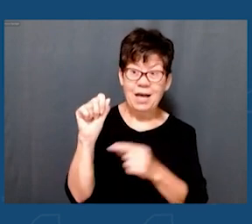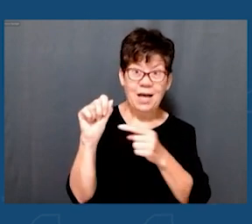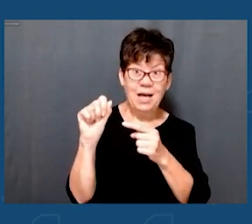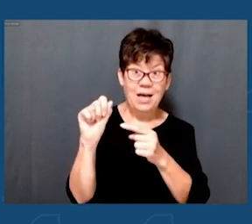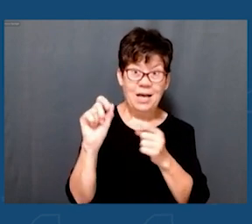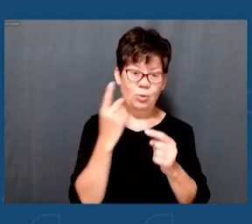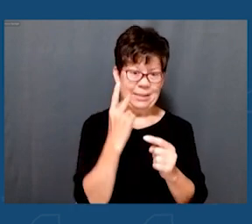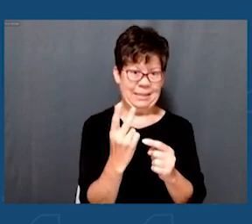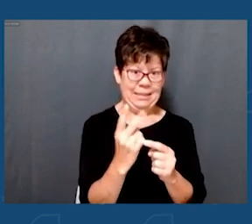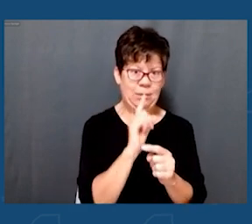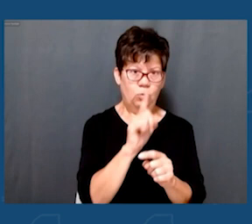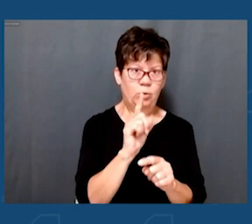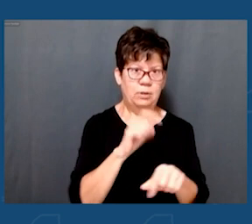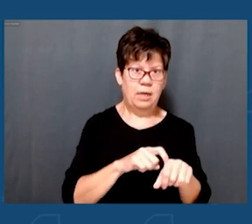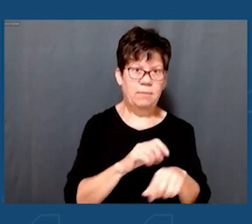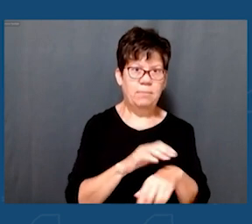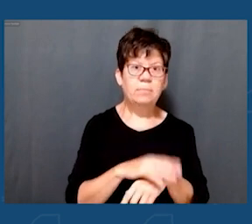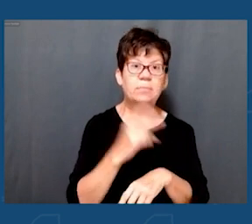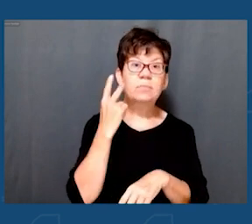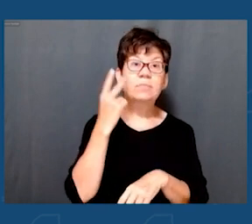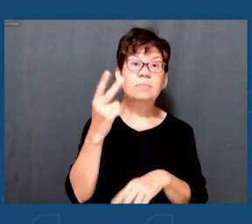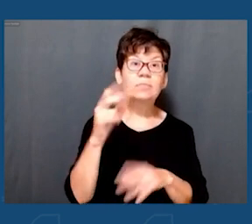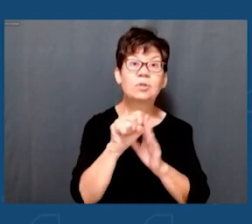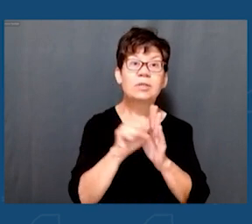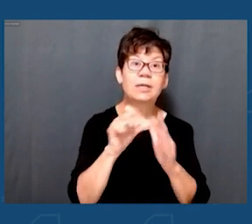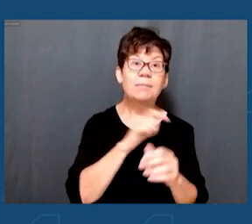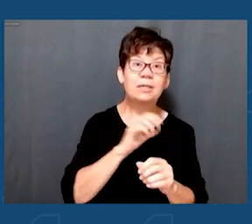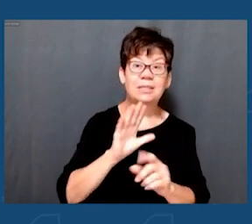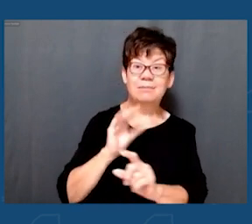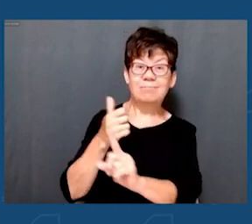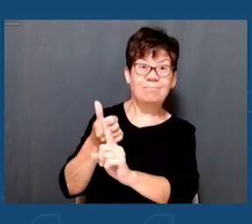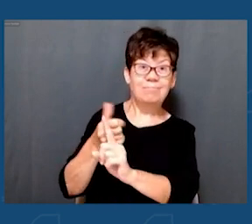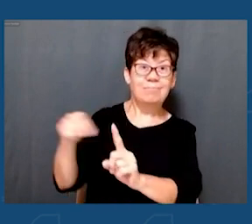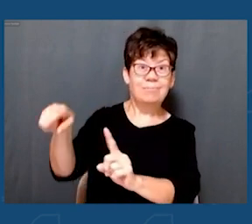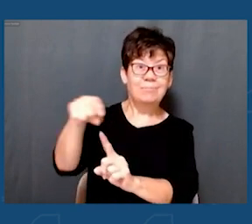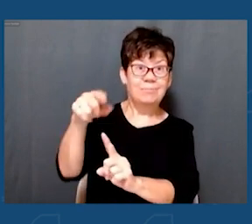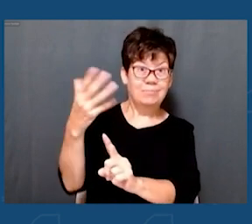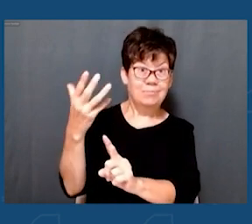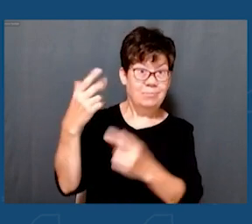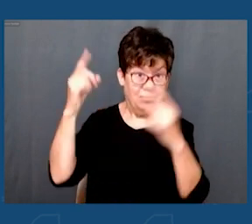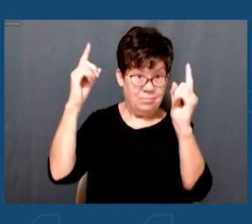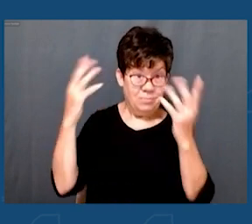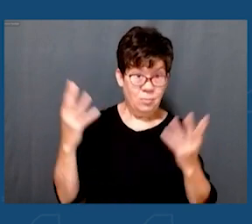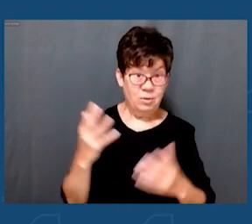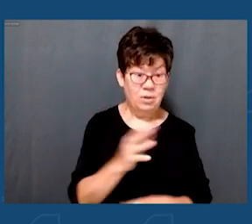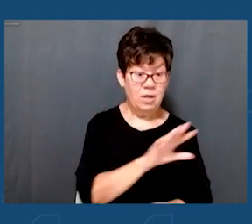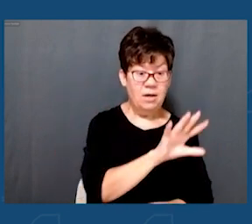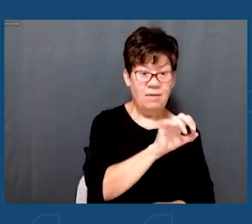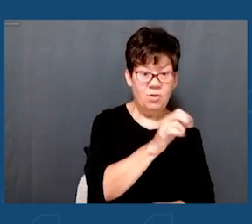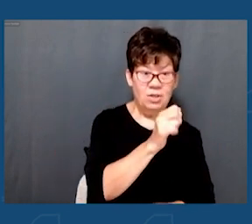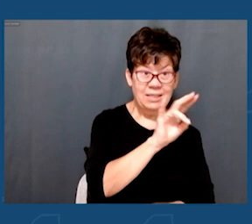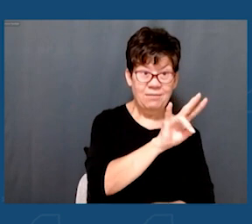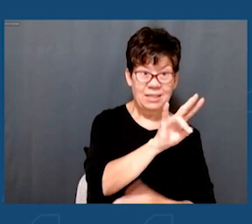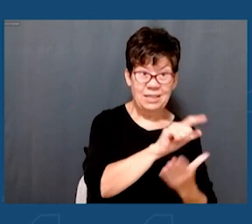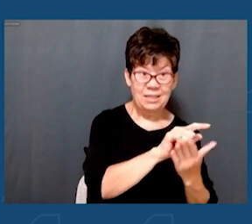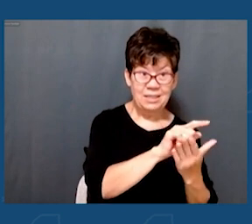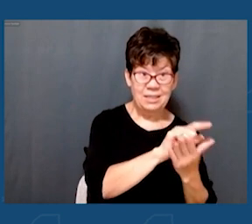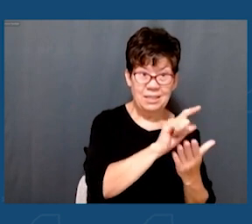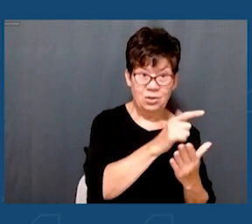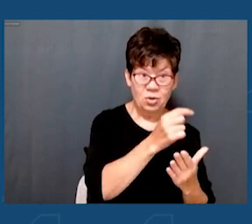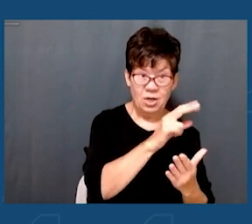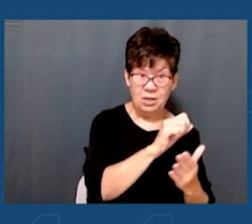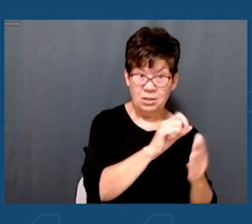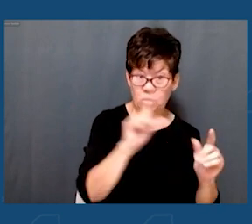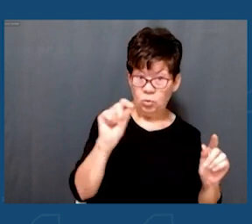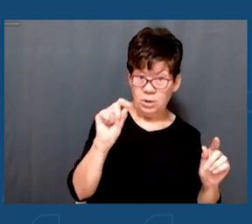look at the state police themselves, what they have accomplished. They went from seizing 517 illegal guns in 2020.